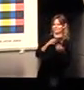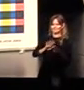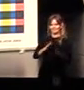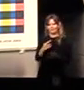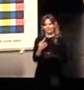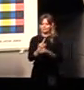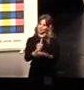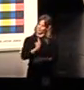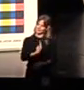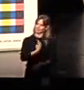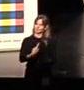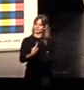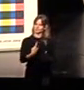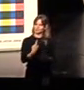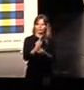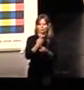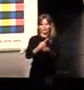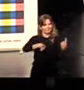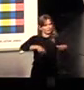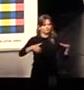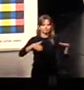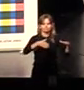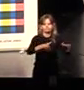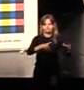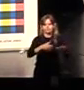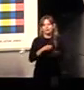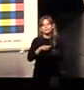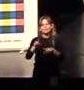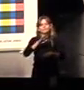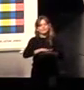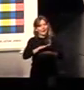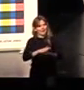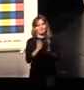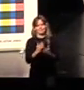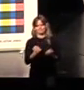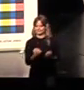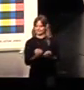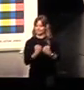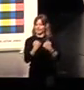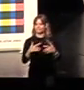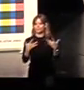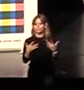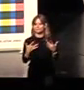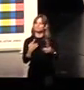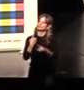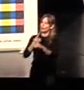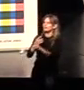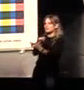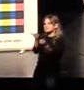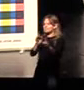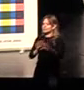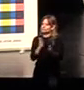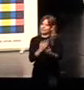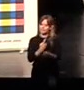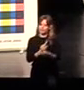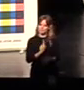of de population and emotions and very partial perspectief en radiological wheelpoint point of wat